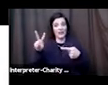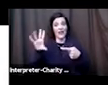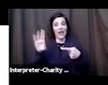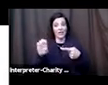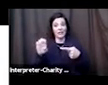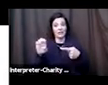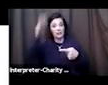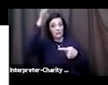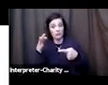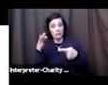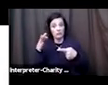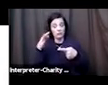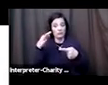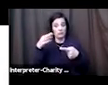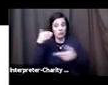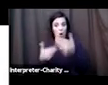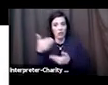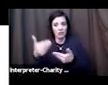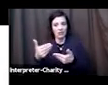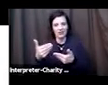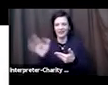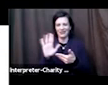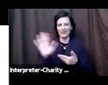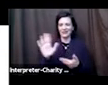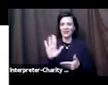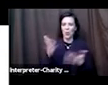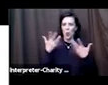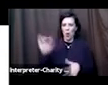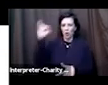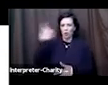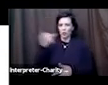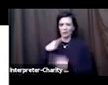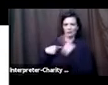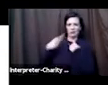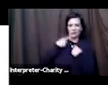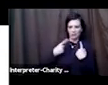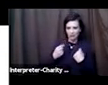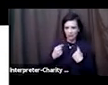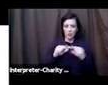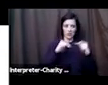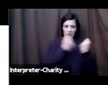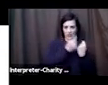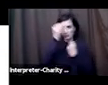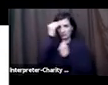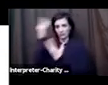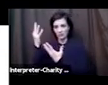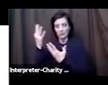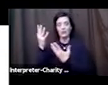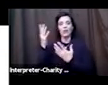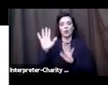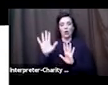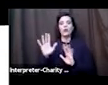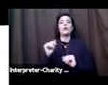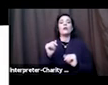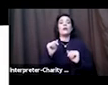the process. And that's usually not how we want things to go. One of those things too is that we might